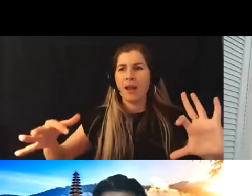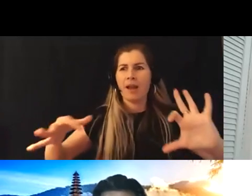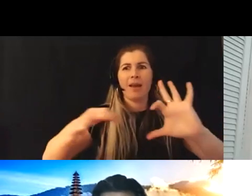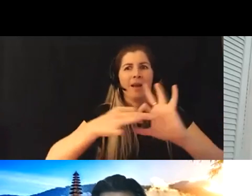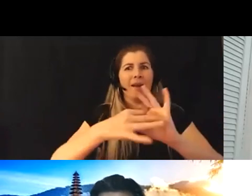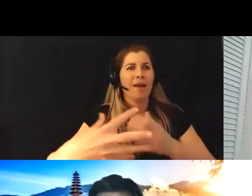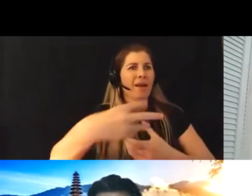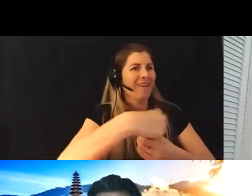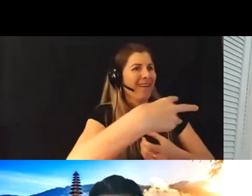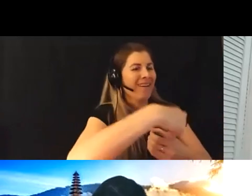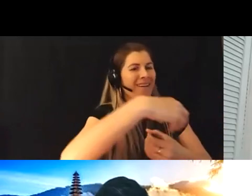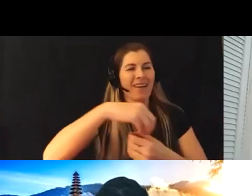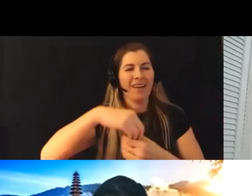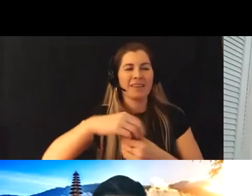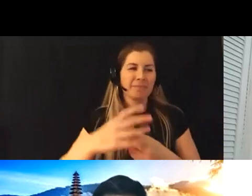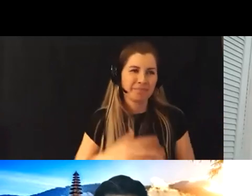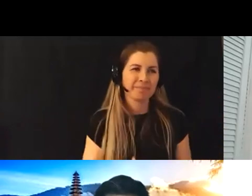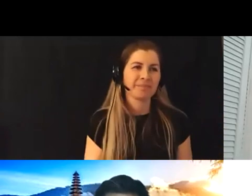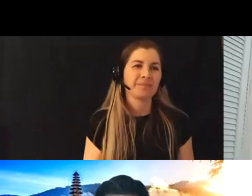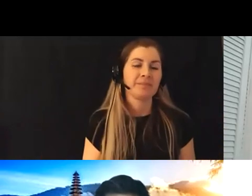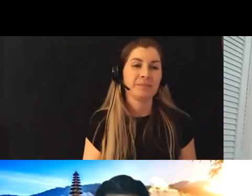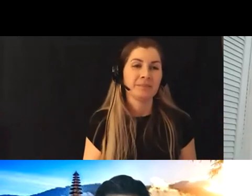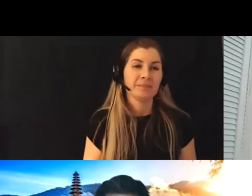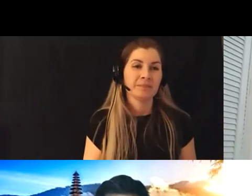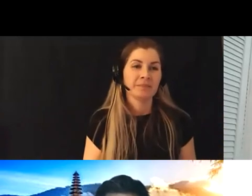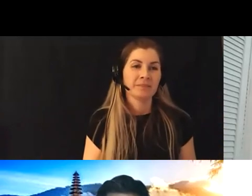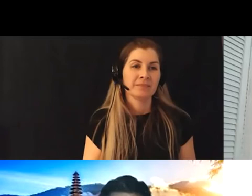who don't have access to arts education.